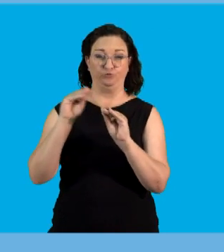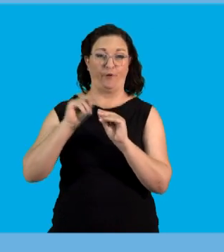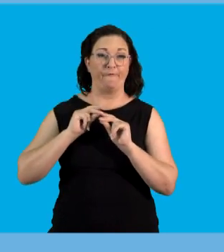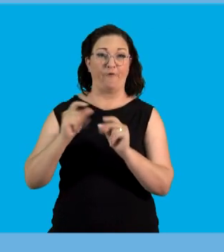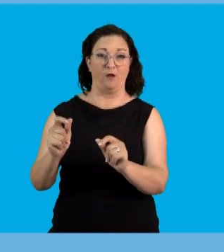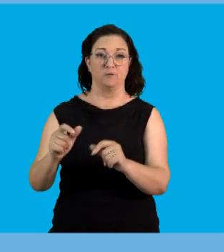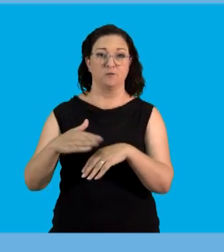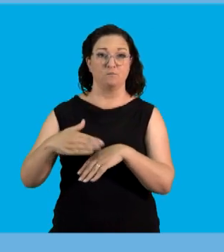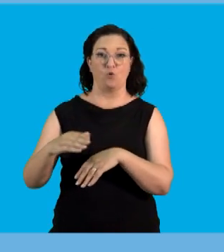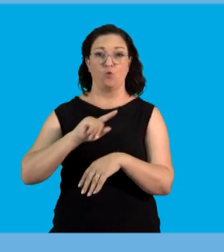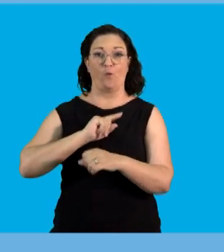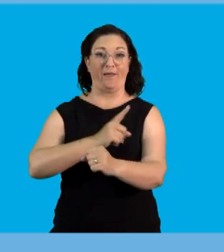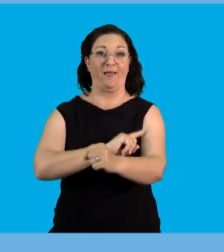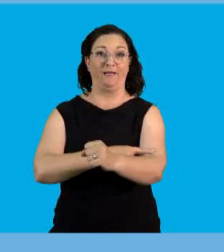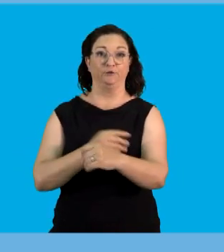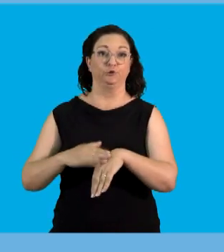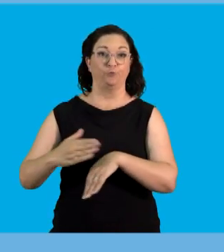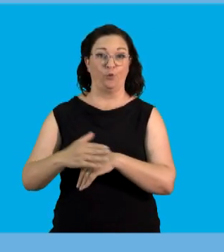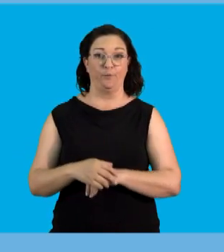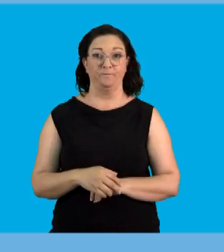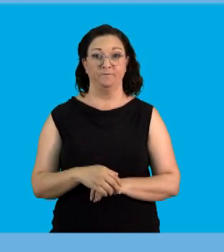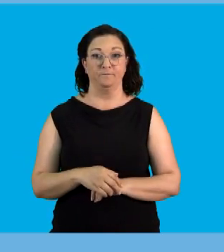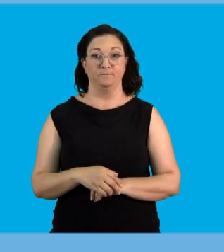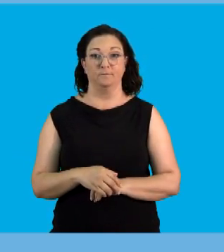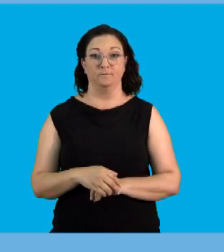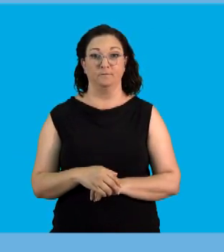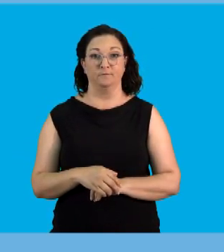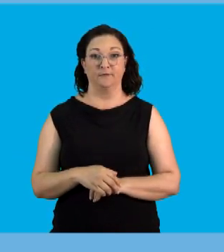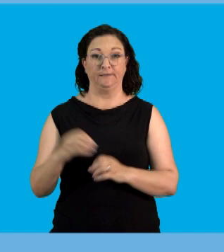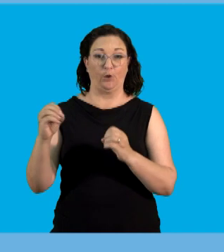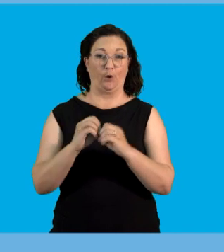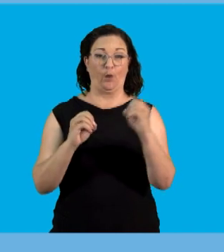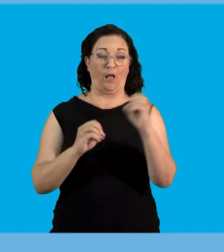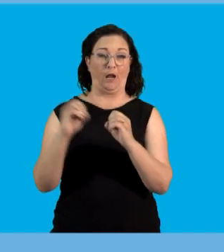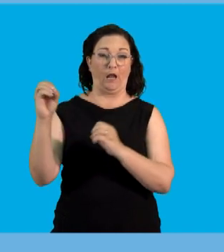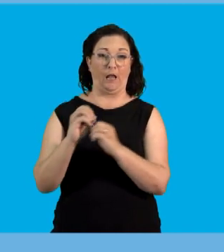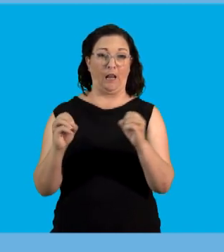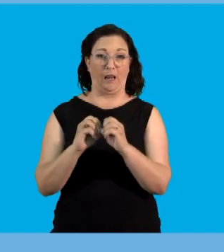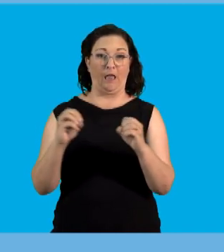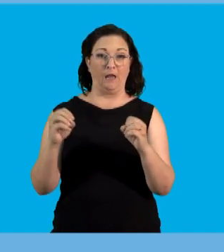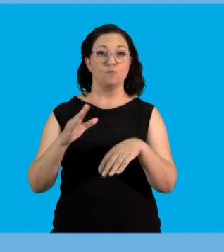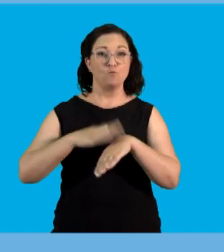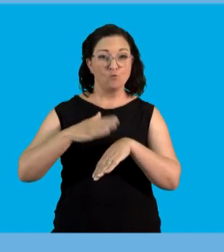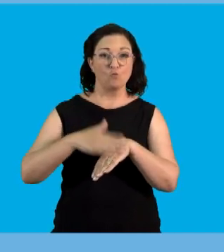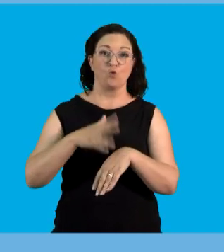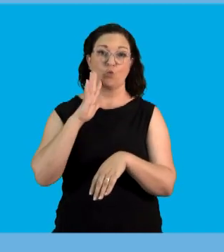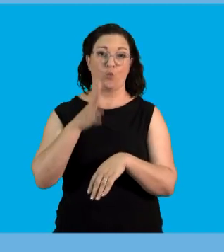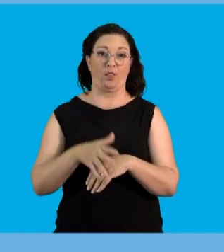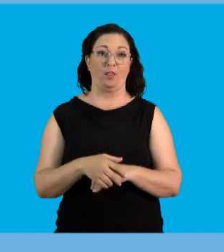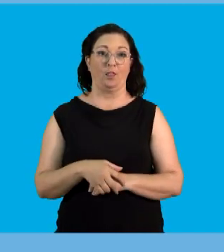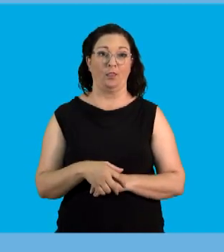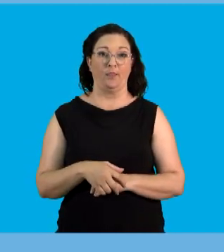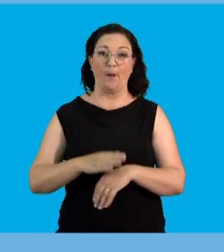move faster as they gain more energy. That means they will collide with the inside of the container more